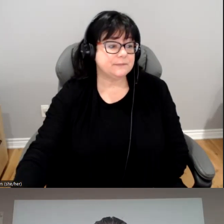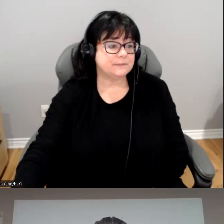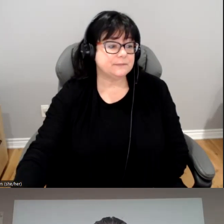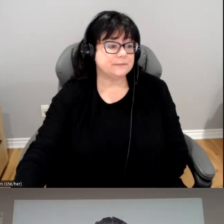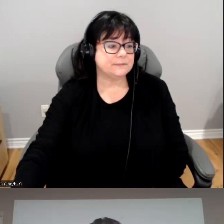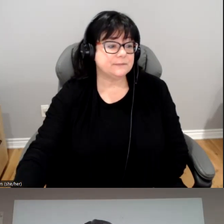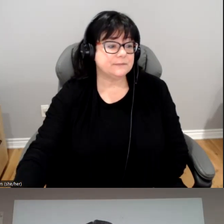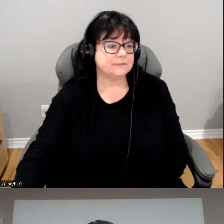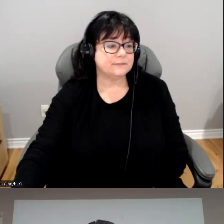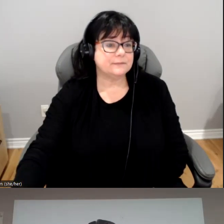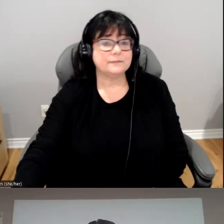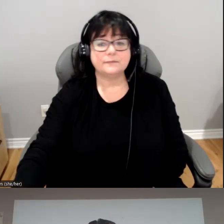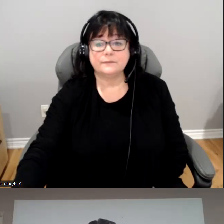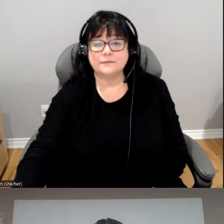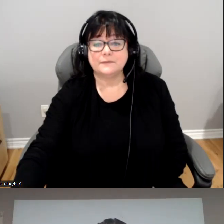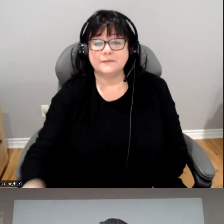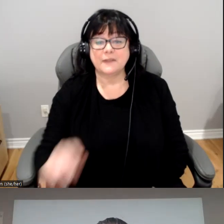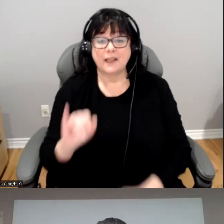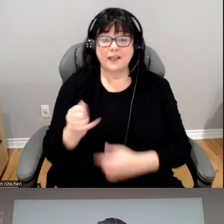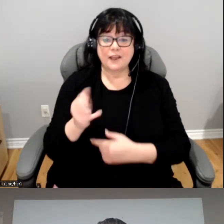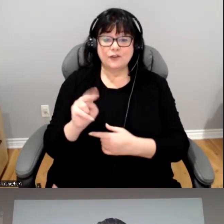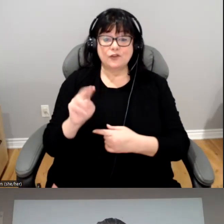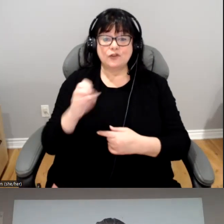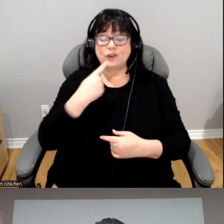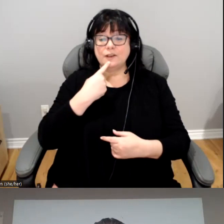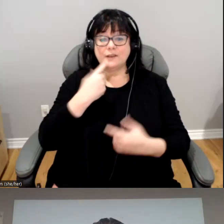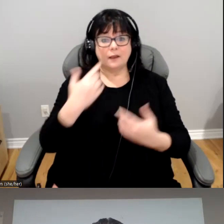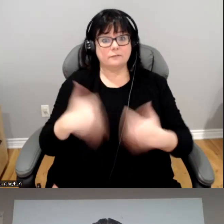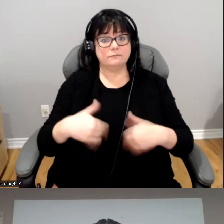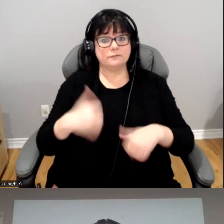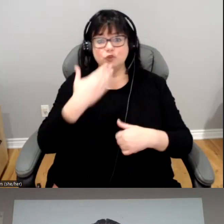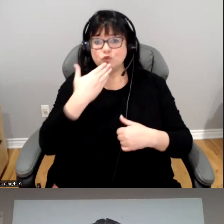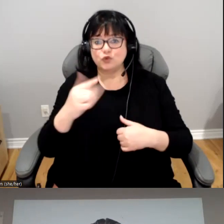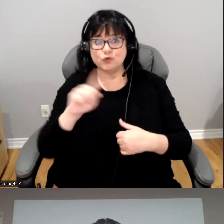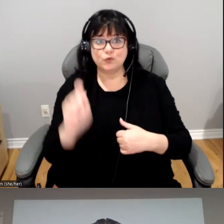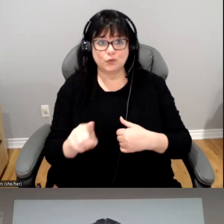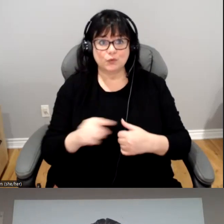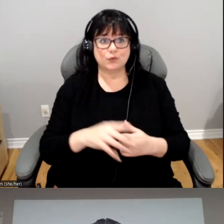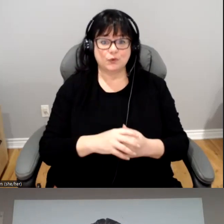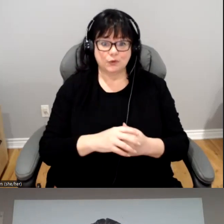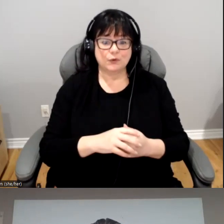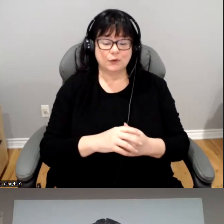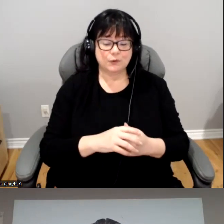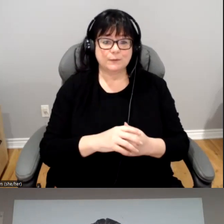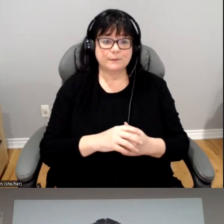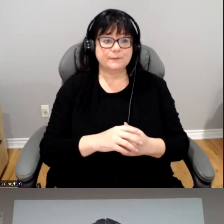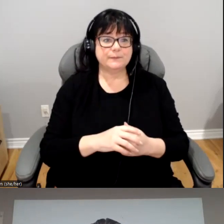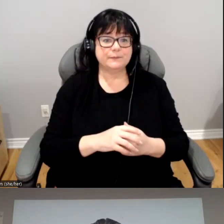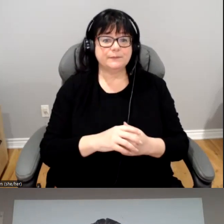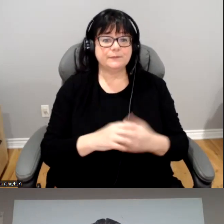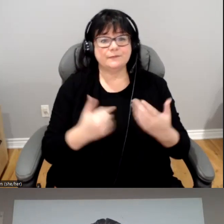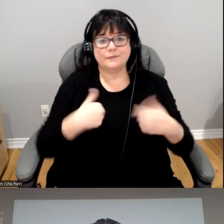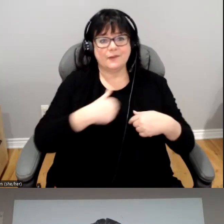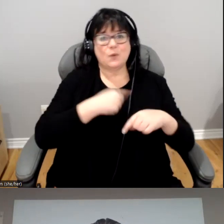I think that's a very good question, Jessica, is that it's hard for us to, well, we can't speak for your culture,